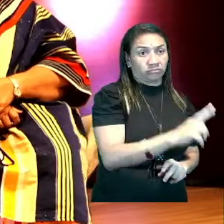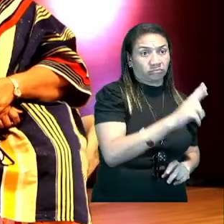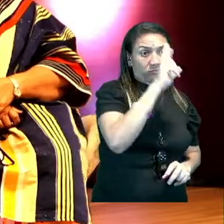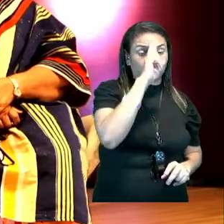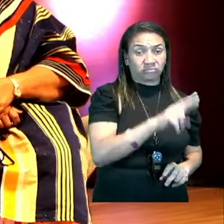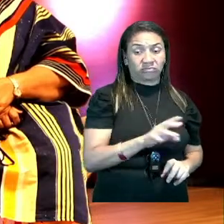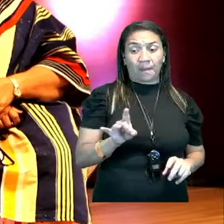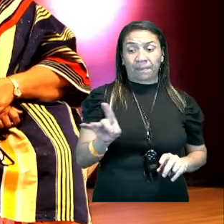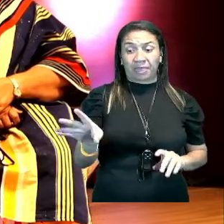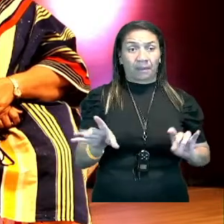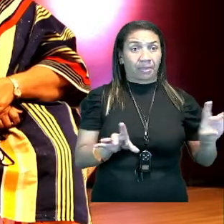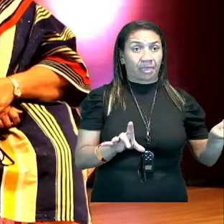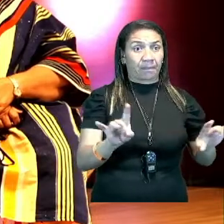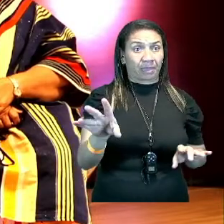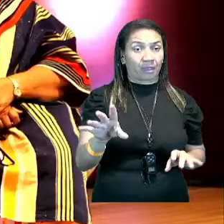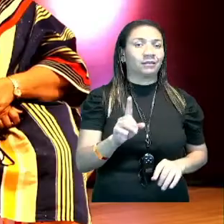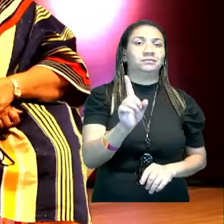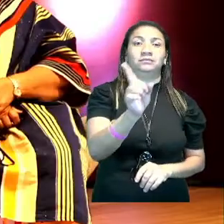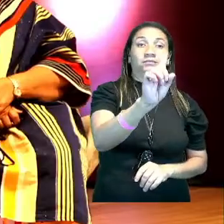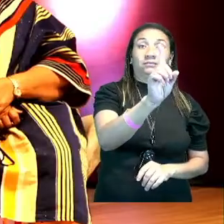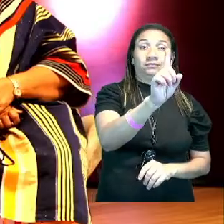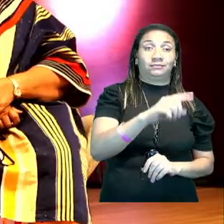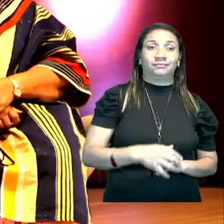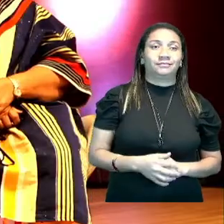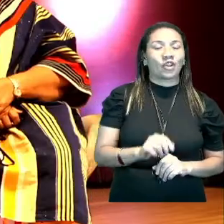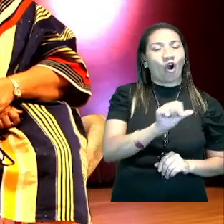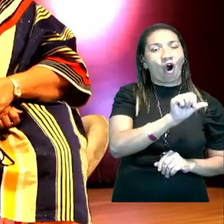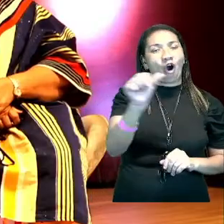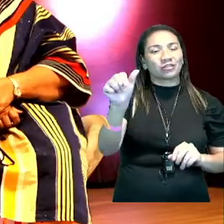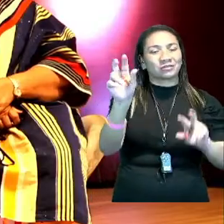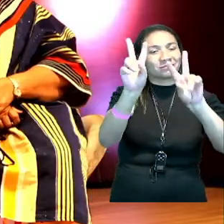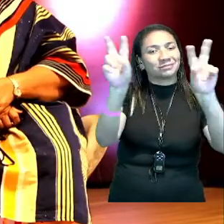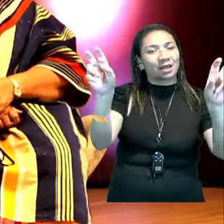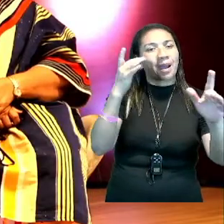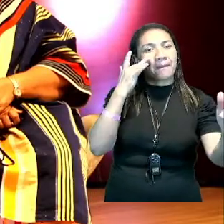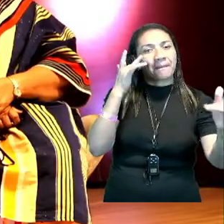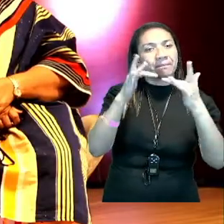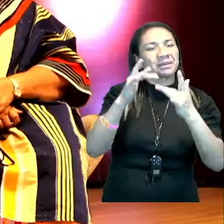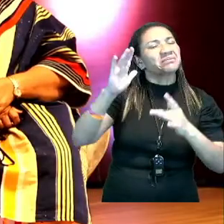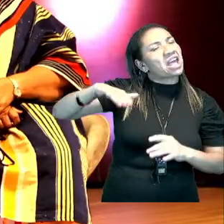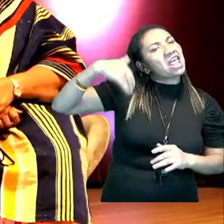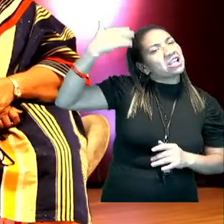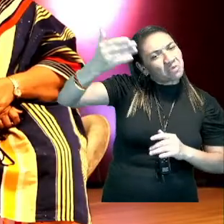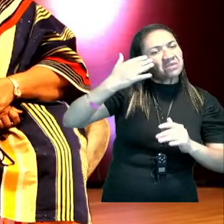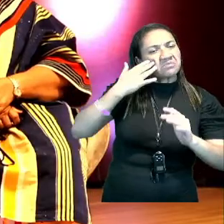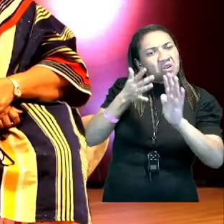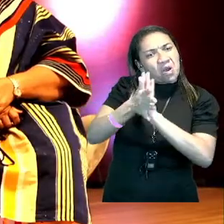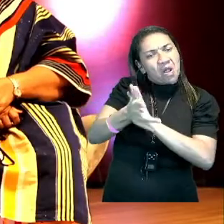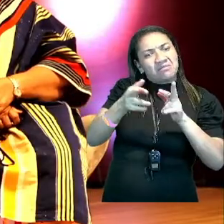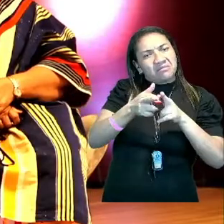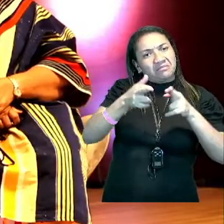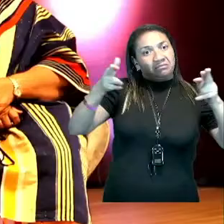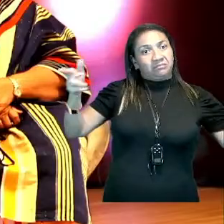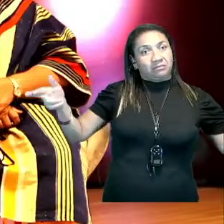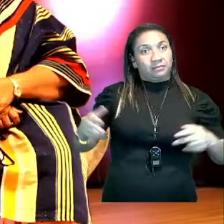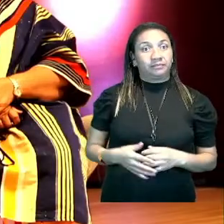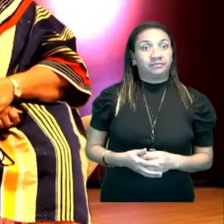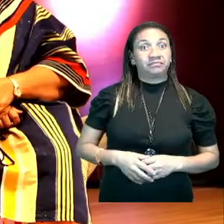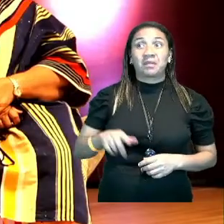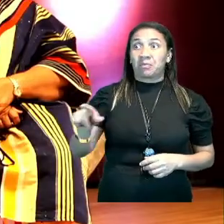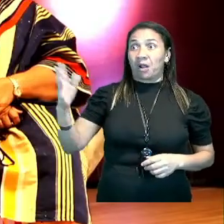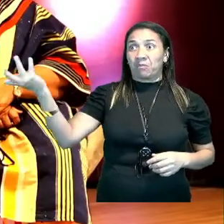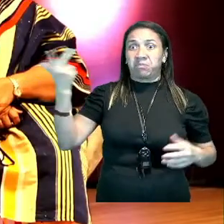I respect are not on account of discrimination. They're motivated for